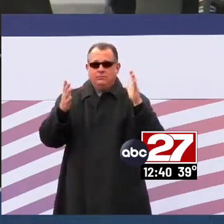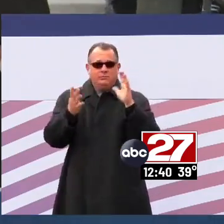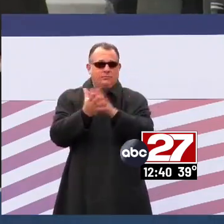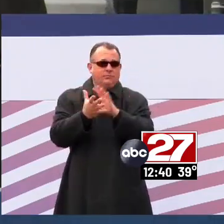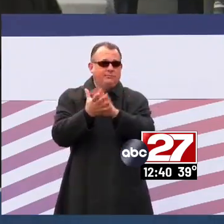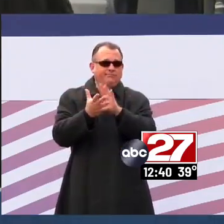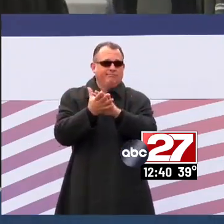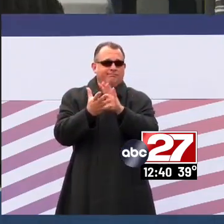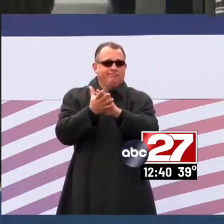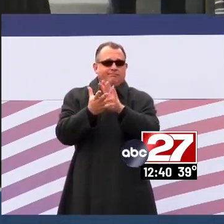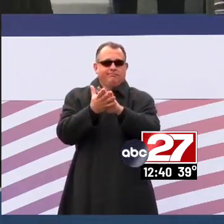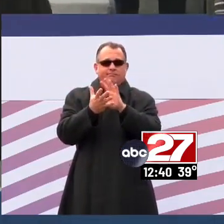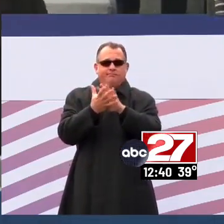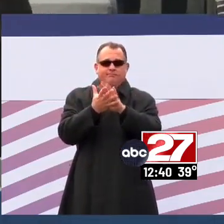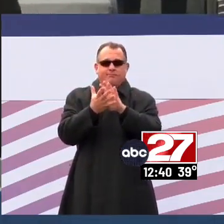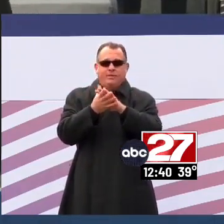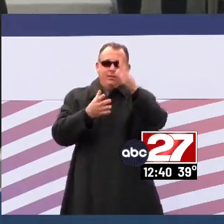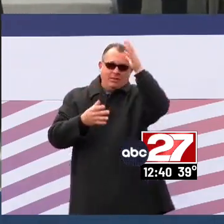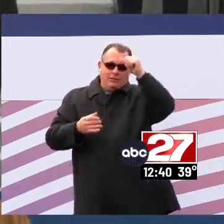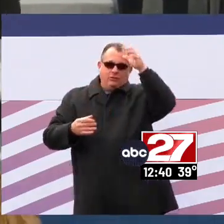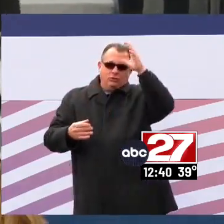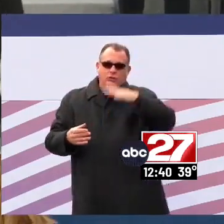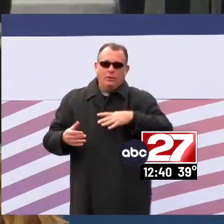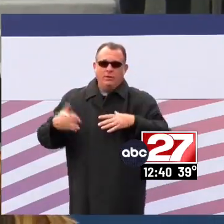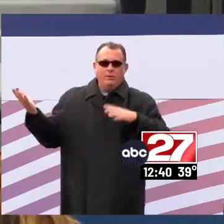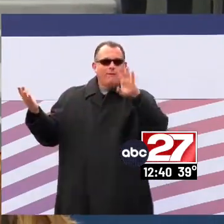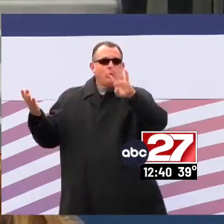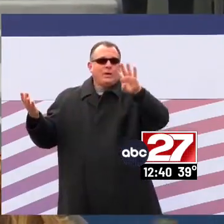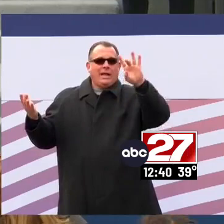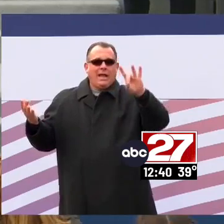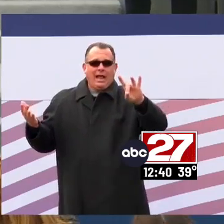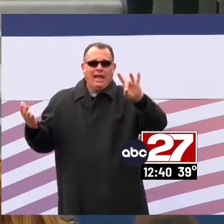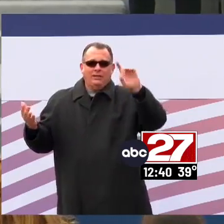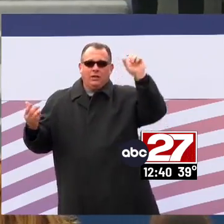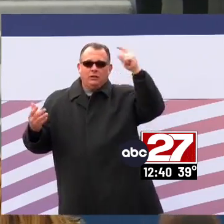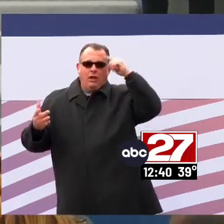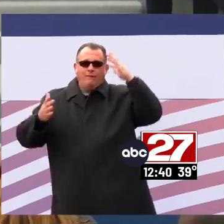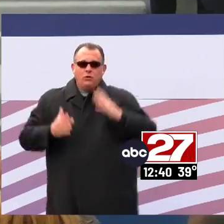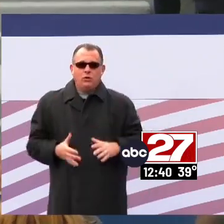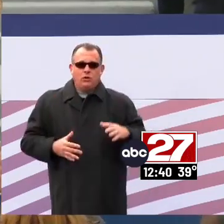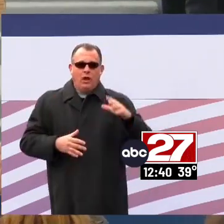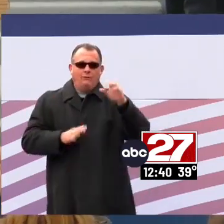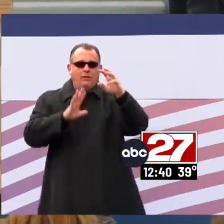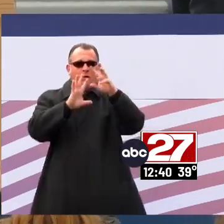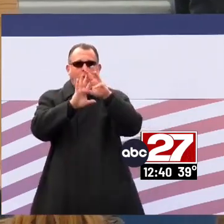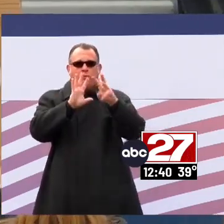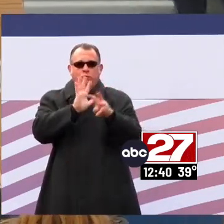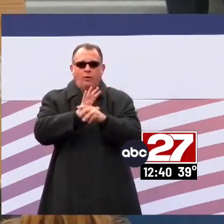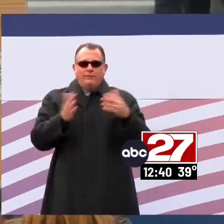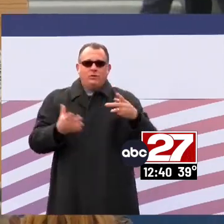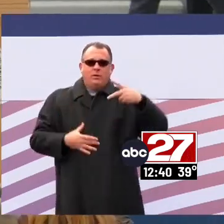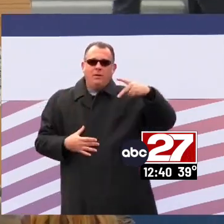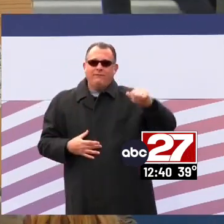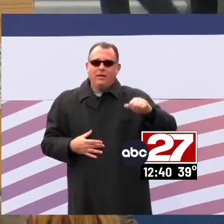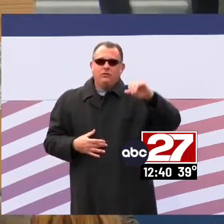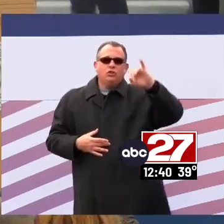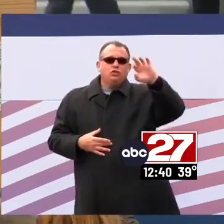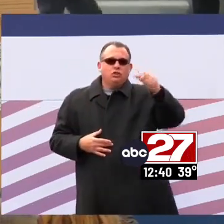Congratulations. Ladies and gentlemen, the 48th Governor of the Commonwealth of Pennsylvania, Josh Shapiro.